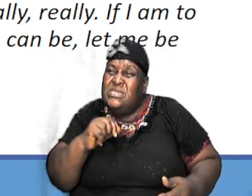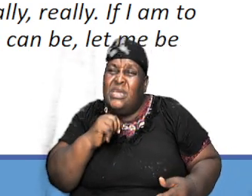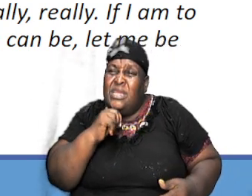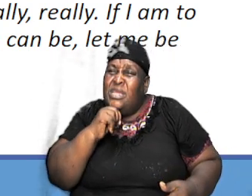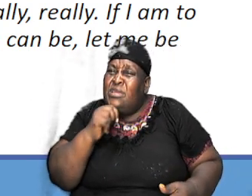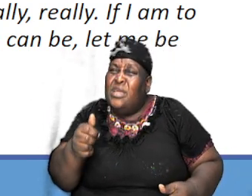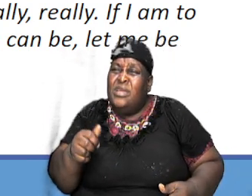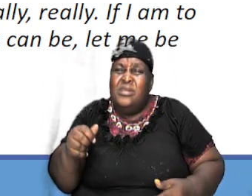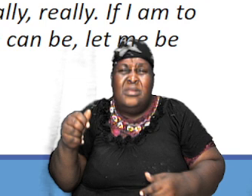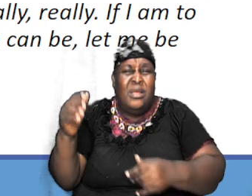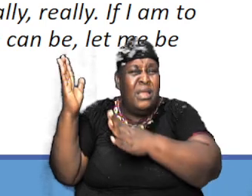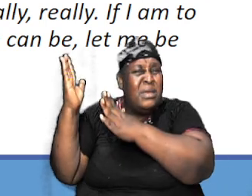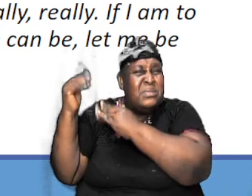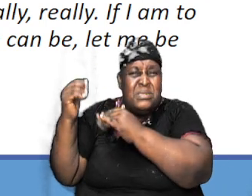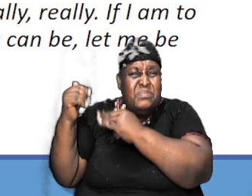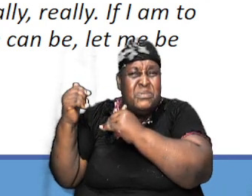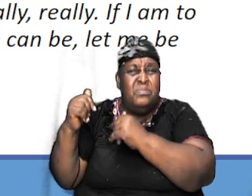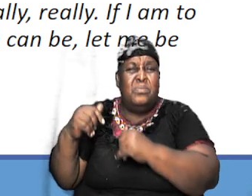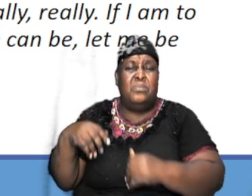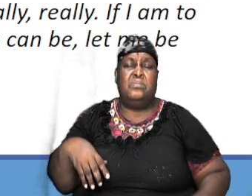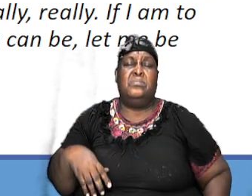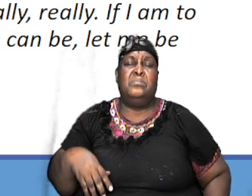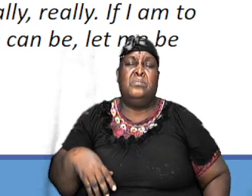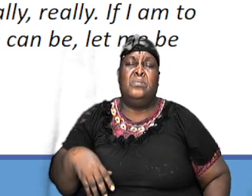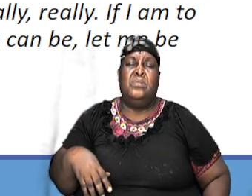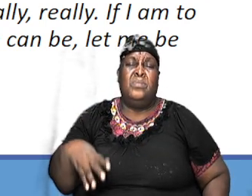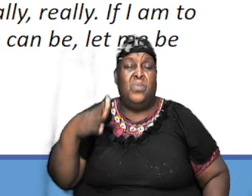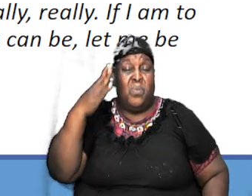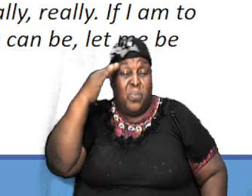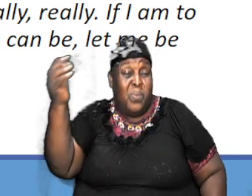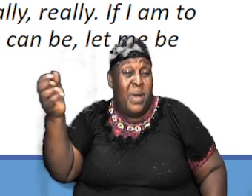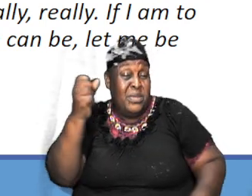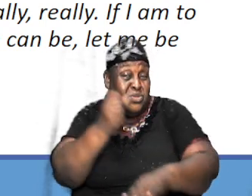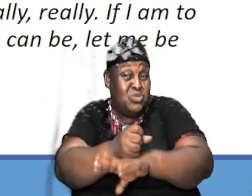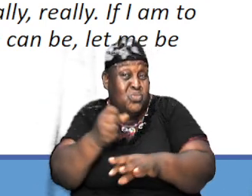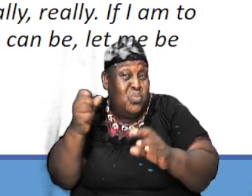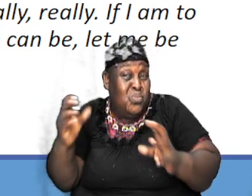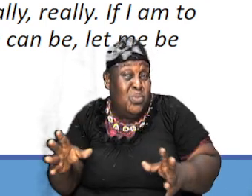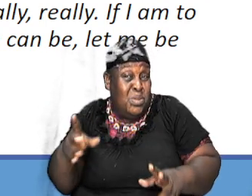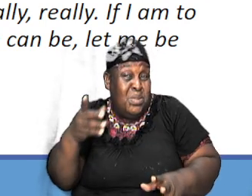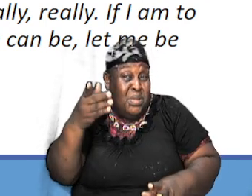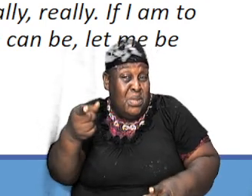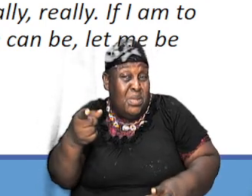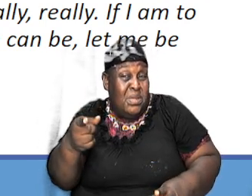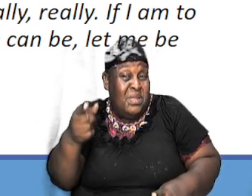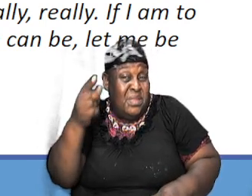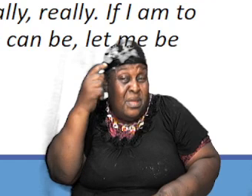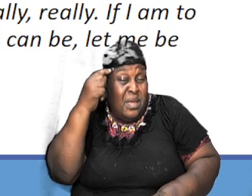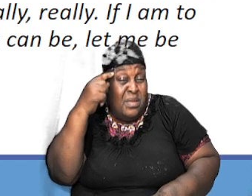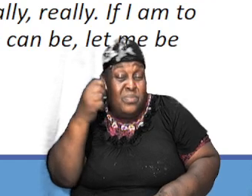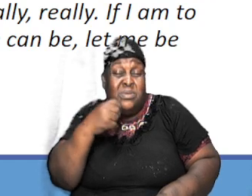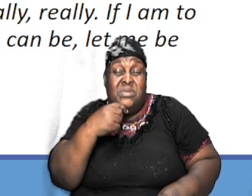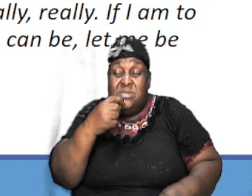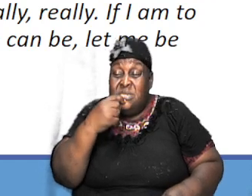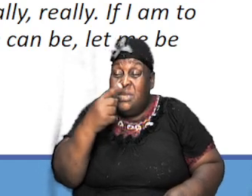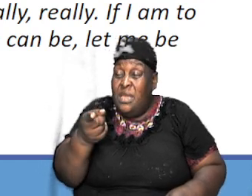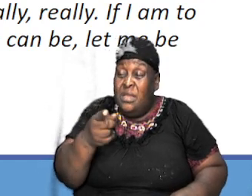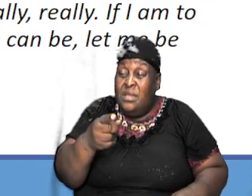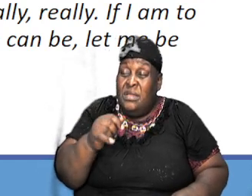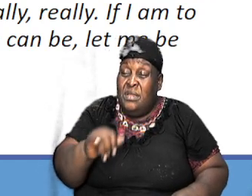them. They have to stone him, right? Why they were stoning him? Because they thought that he was saying that he was